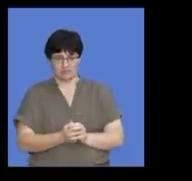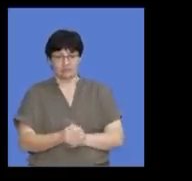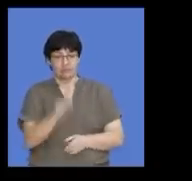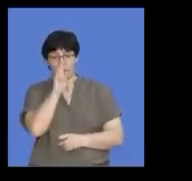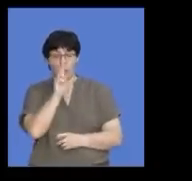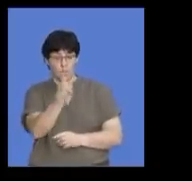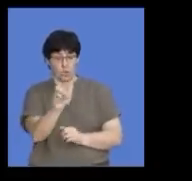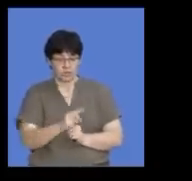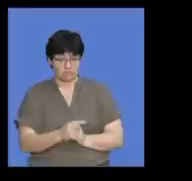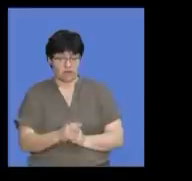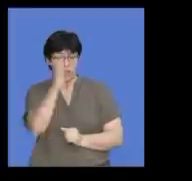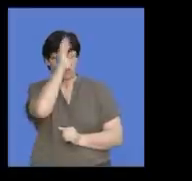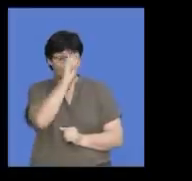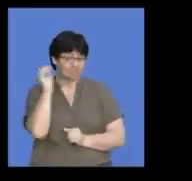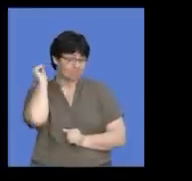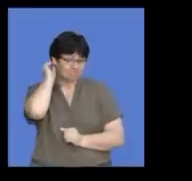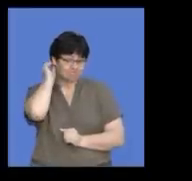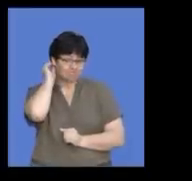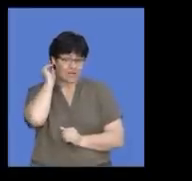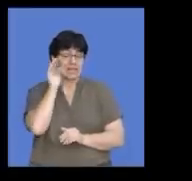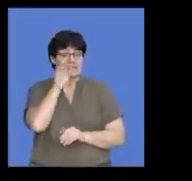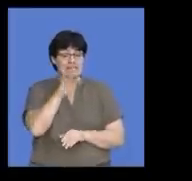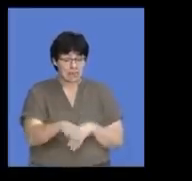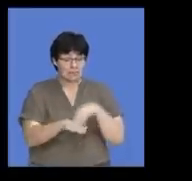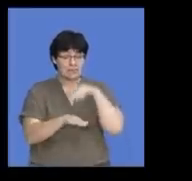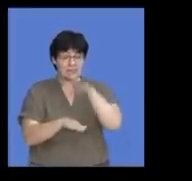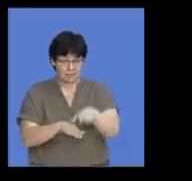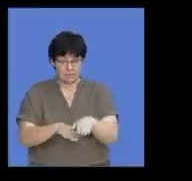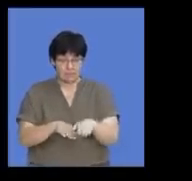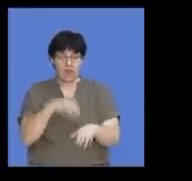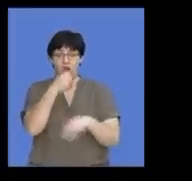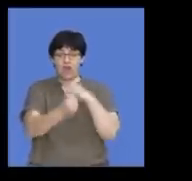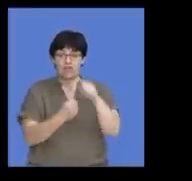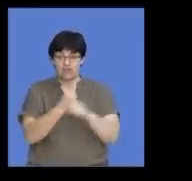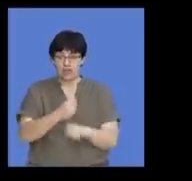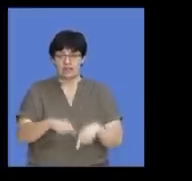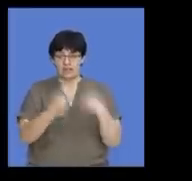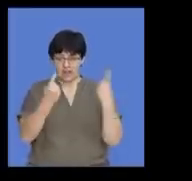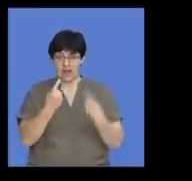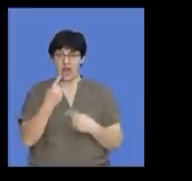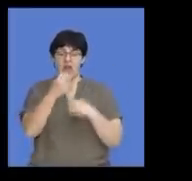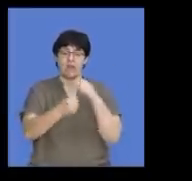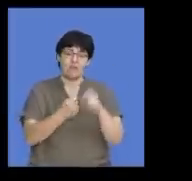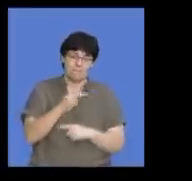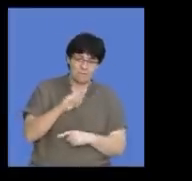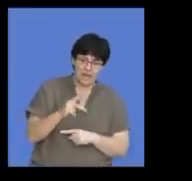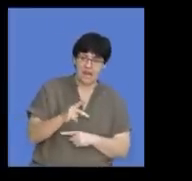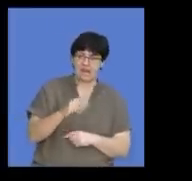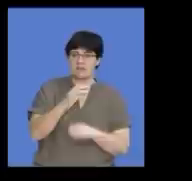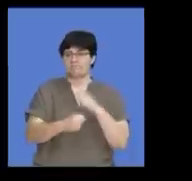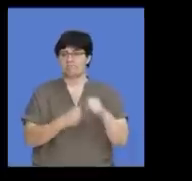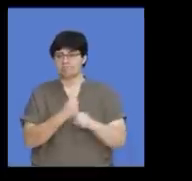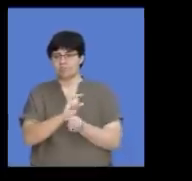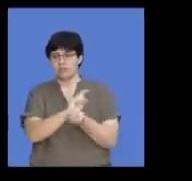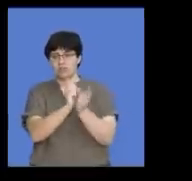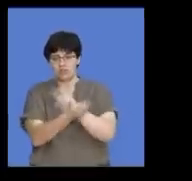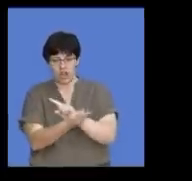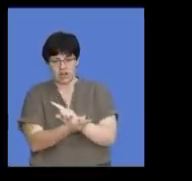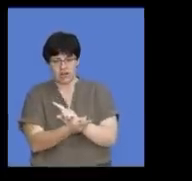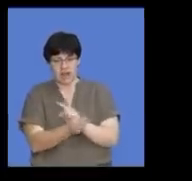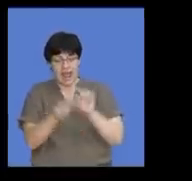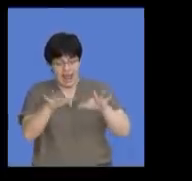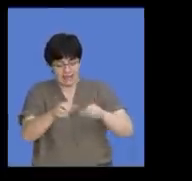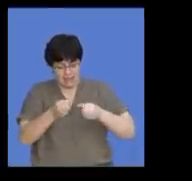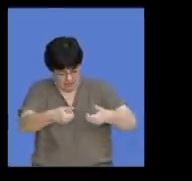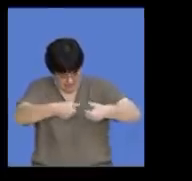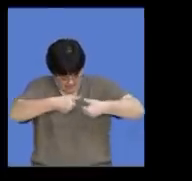following, remember that these steps, difference in years, mean annual change, and total change, is given in the